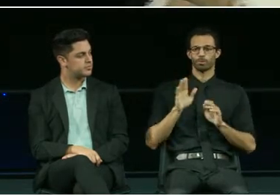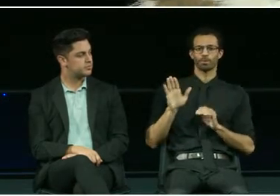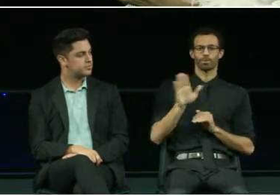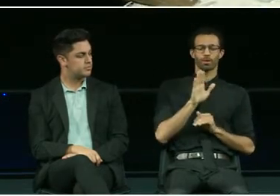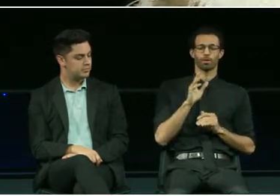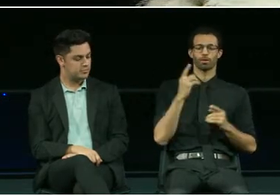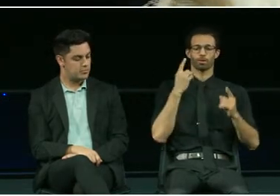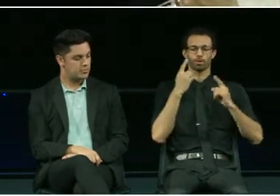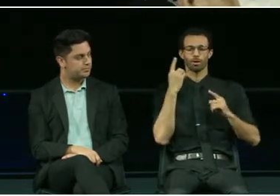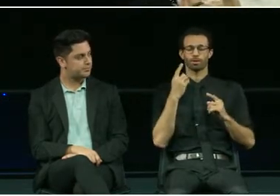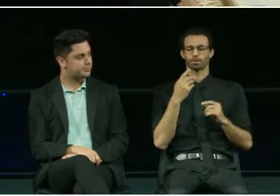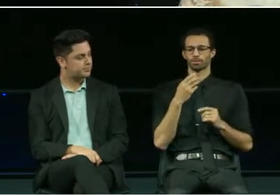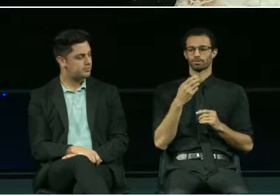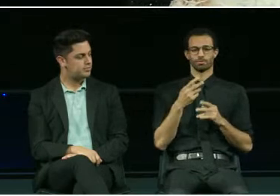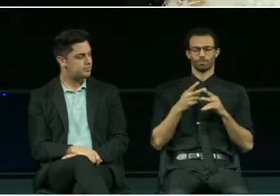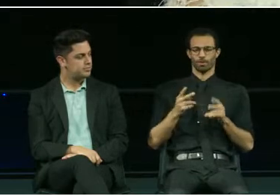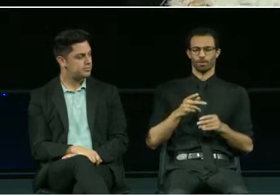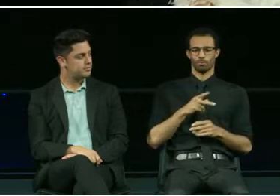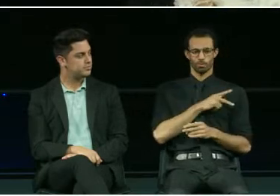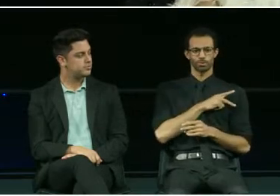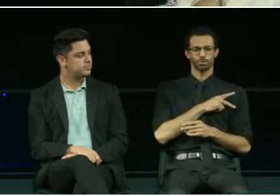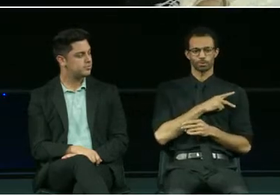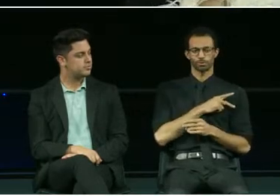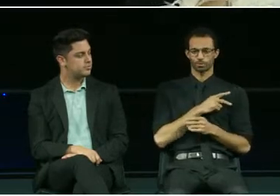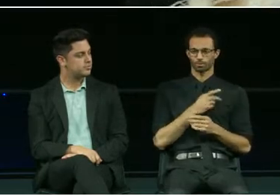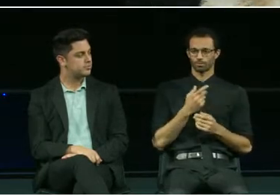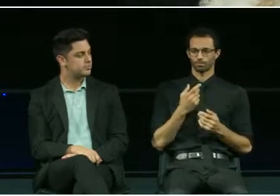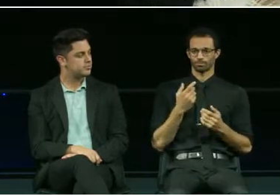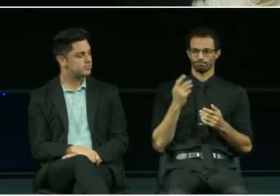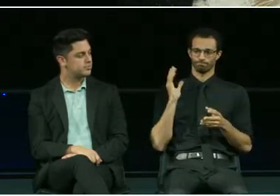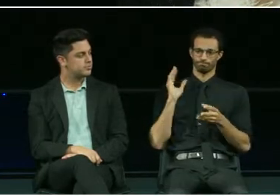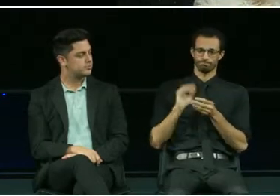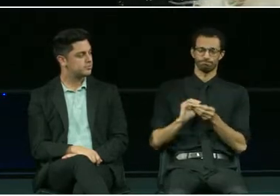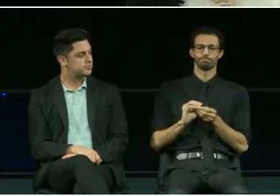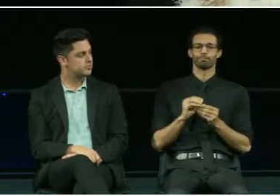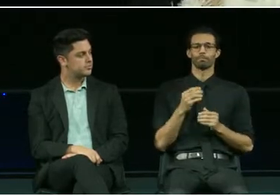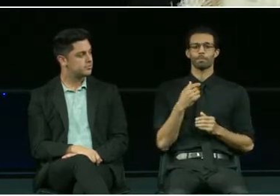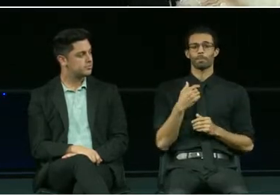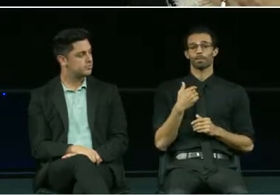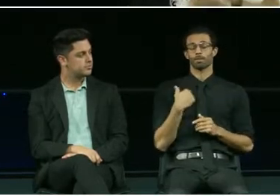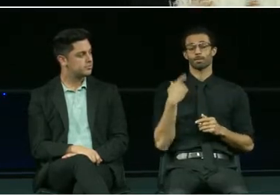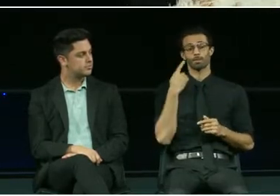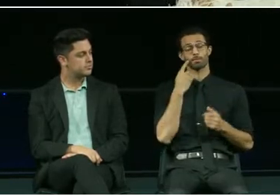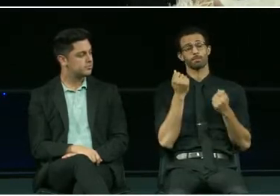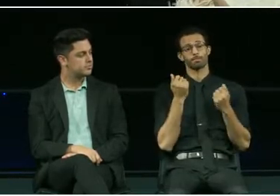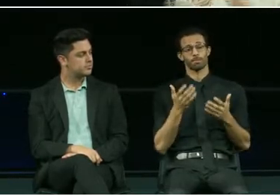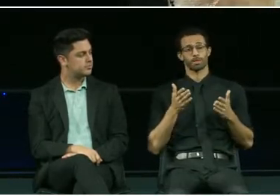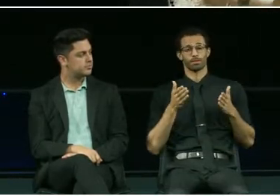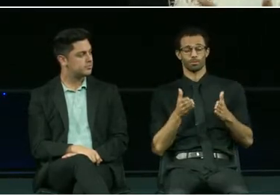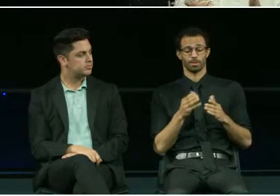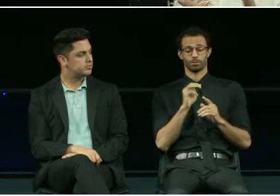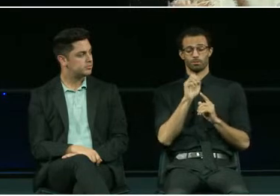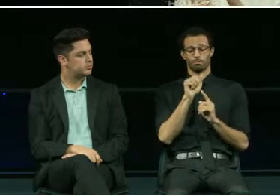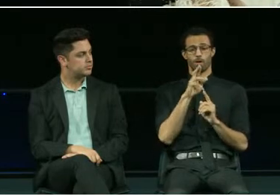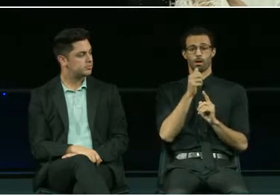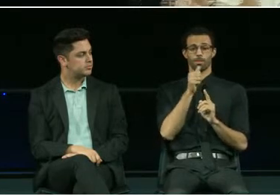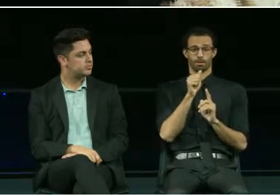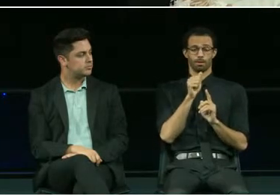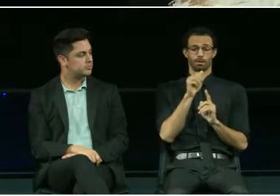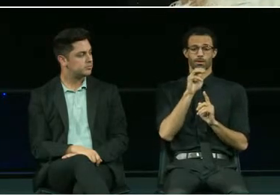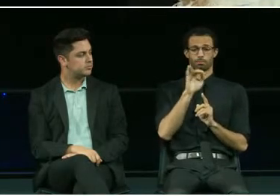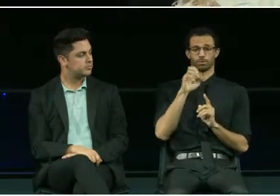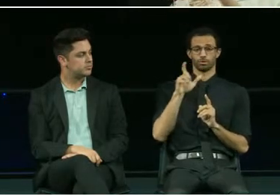are, for at least to the point that we've gotten to this far. And I think in many ways, the Martha Mitchell Effect is